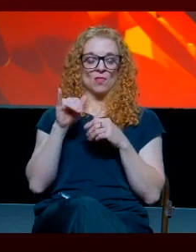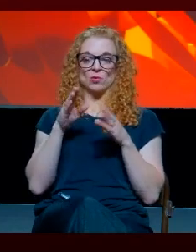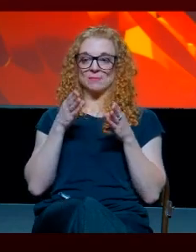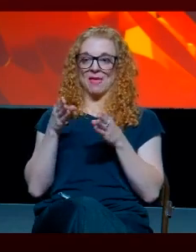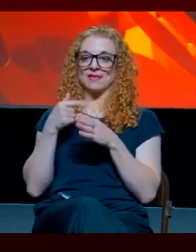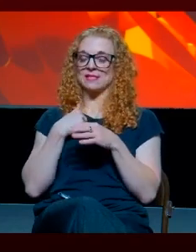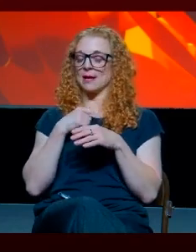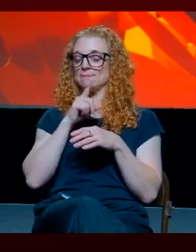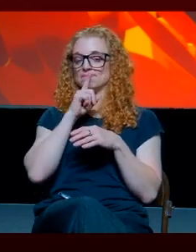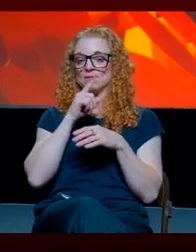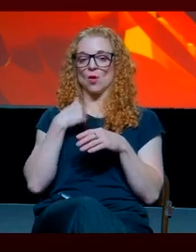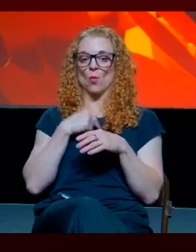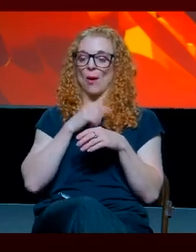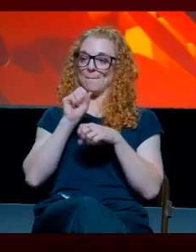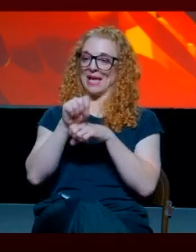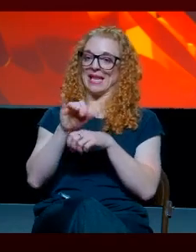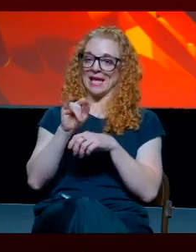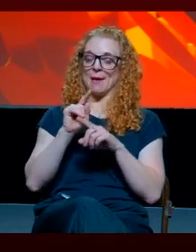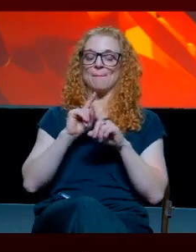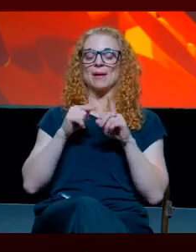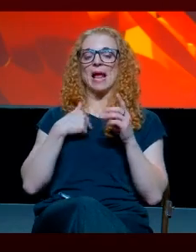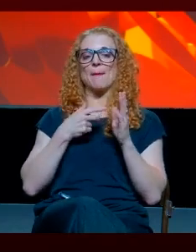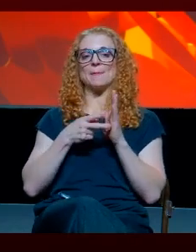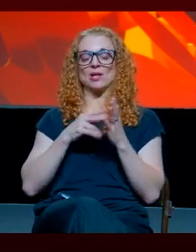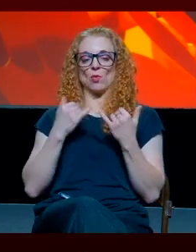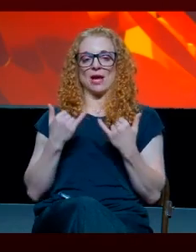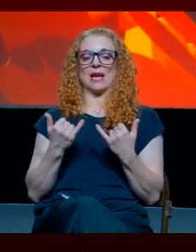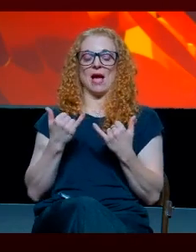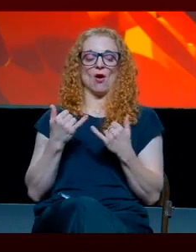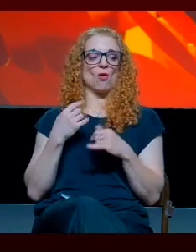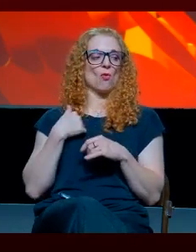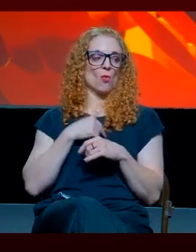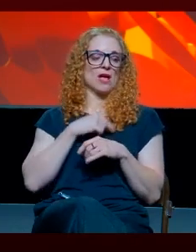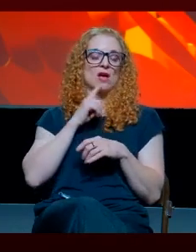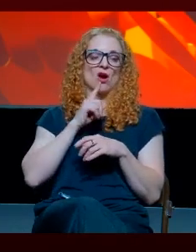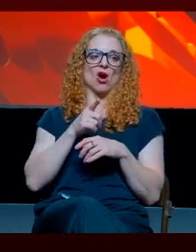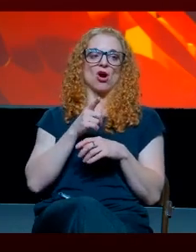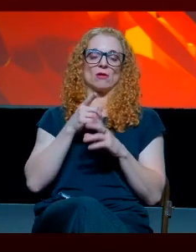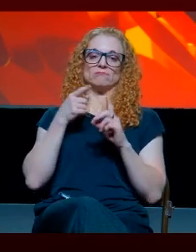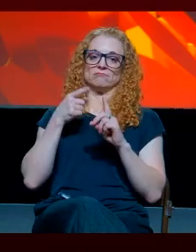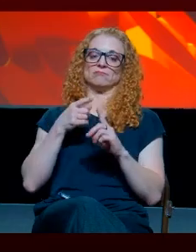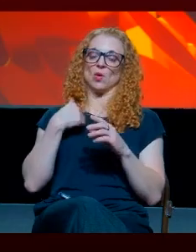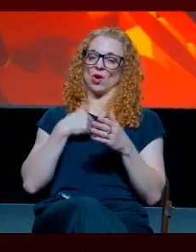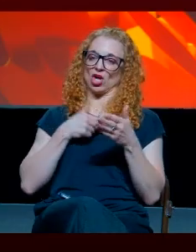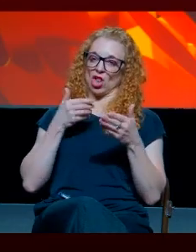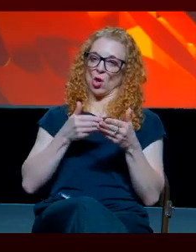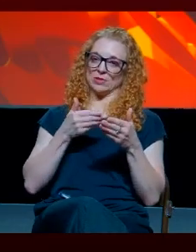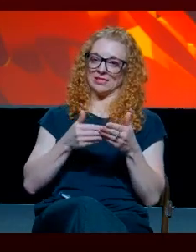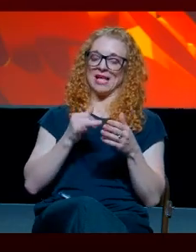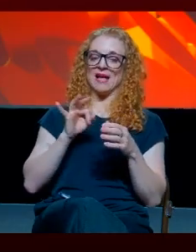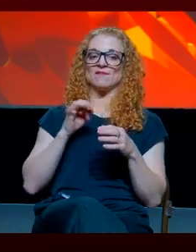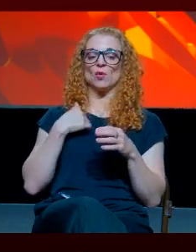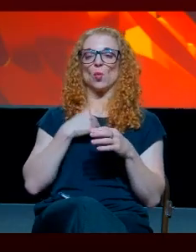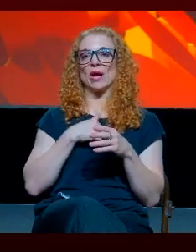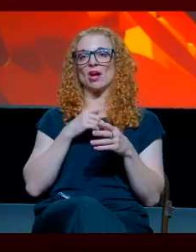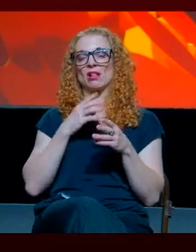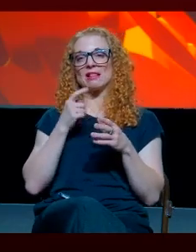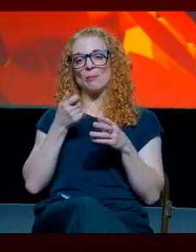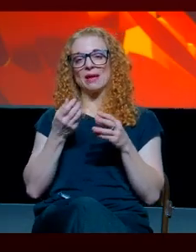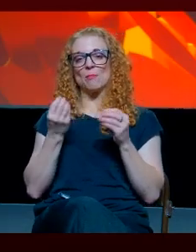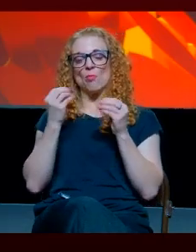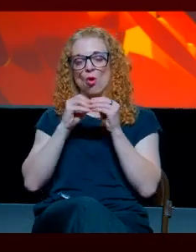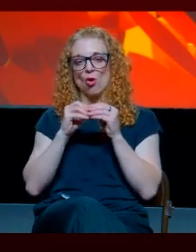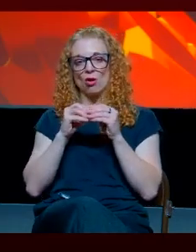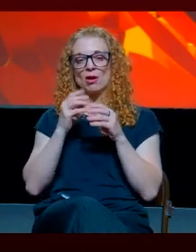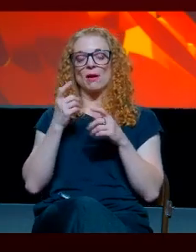am not saying we're beating it. I'm saying at this point, we're getting to the point that we get close. If we go a little bit further into a